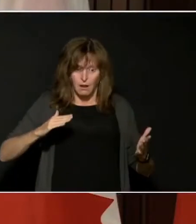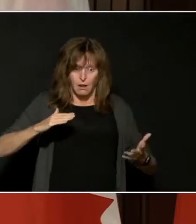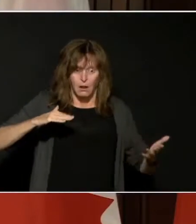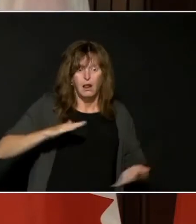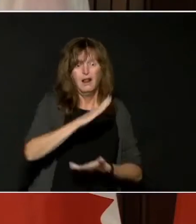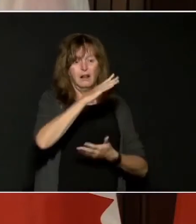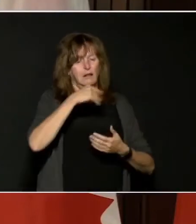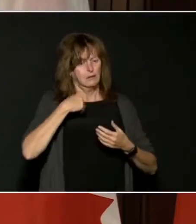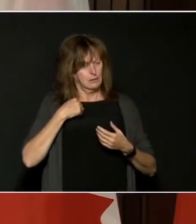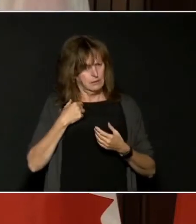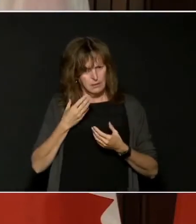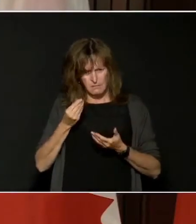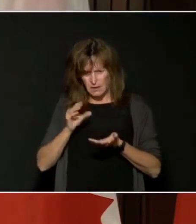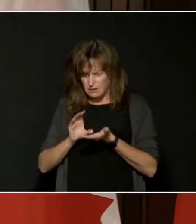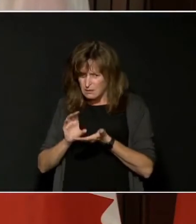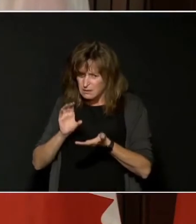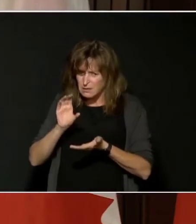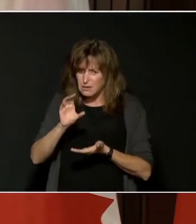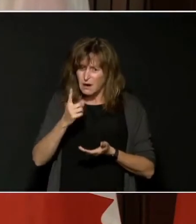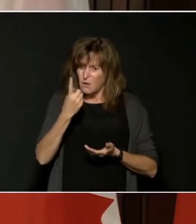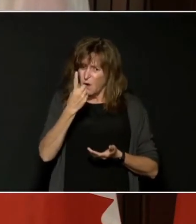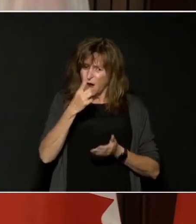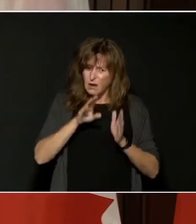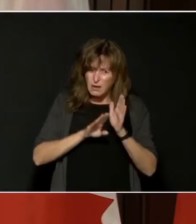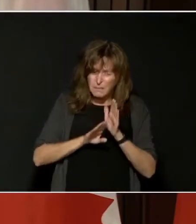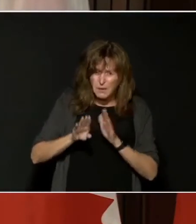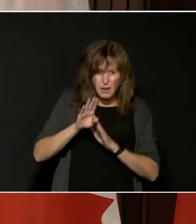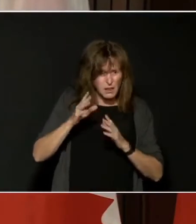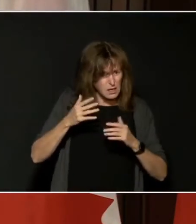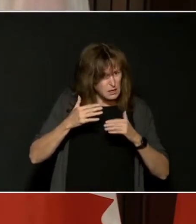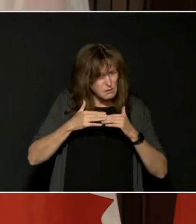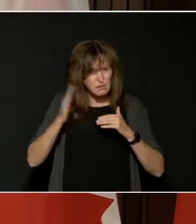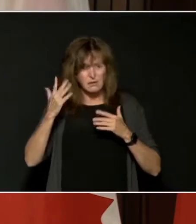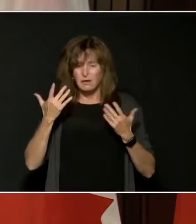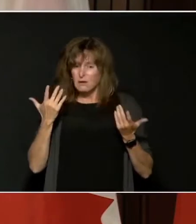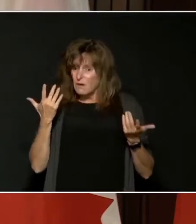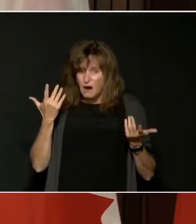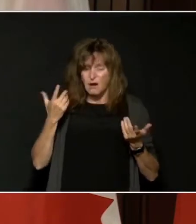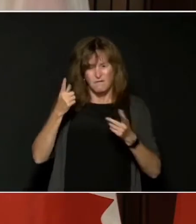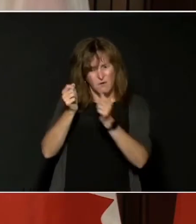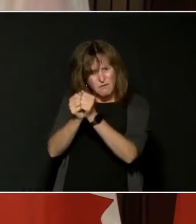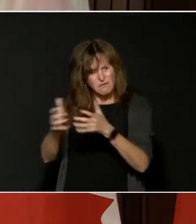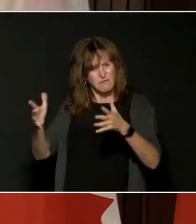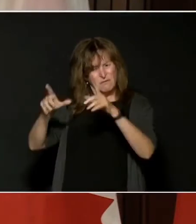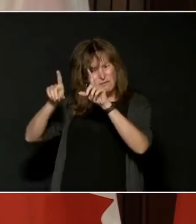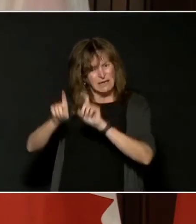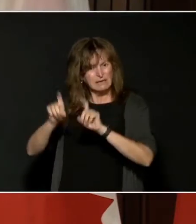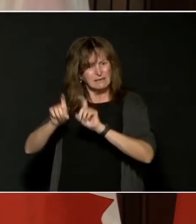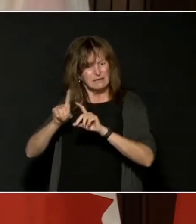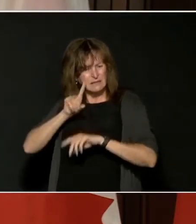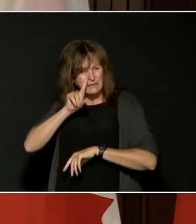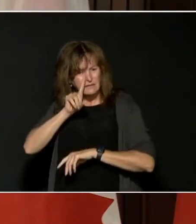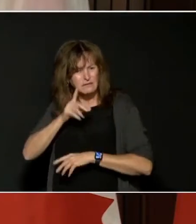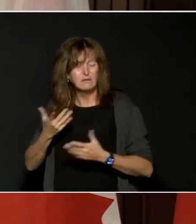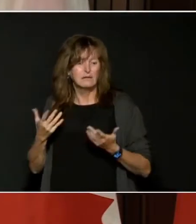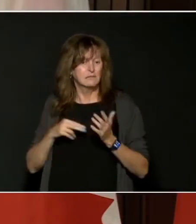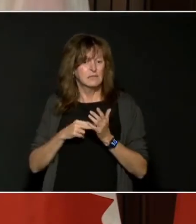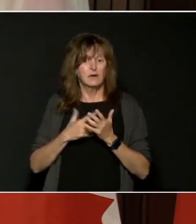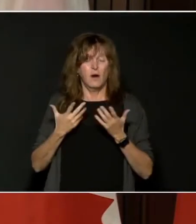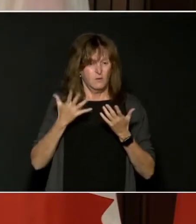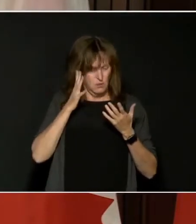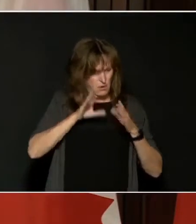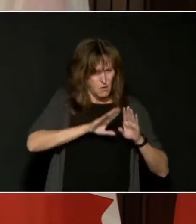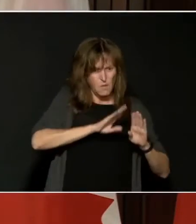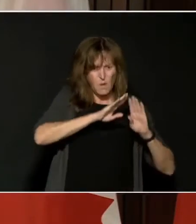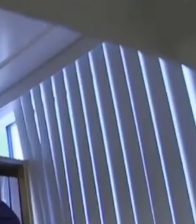billion to dramatically expand our testing capacity. This means more testing locations and more case